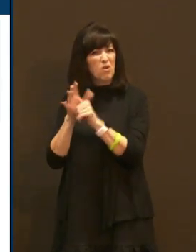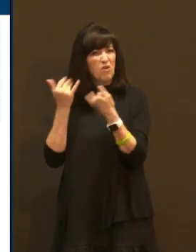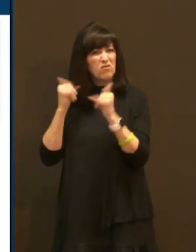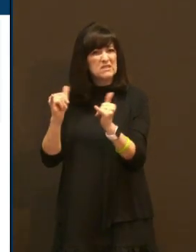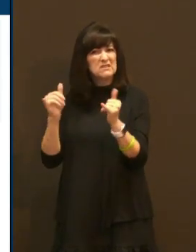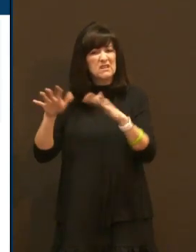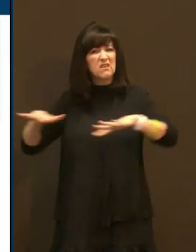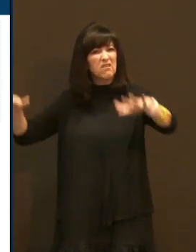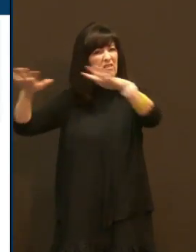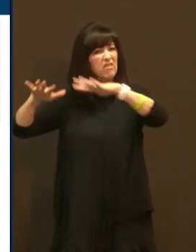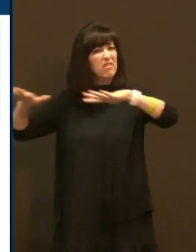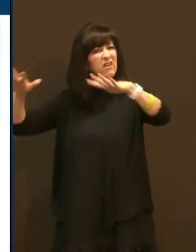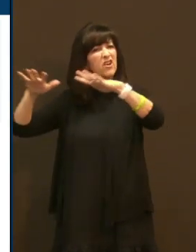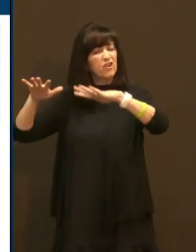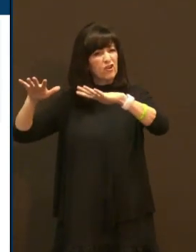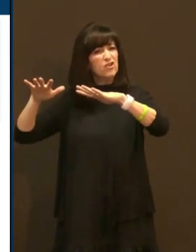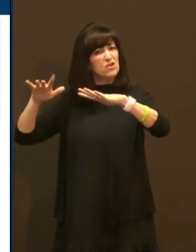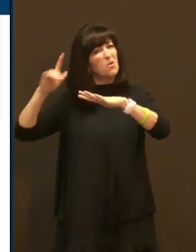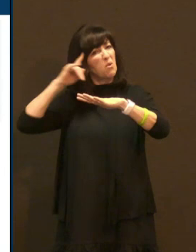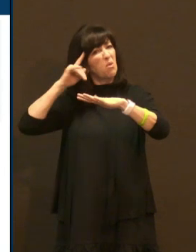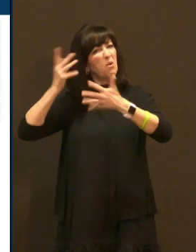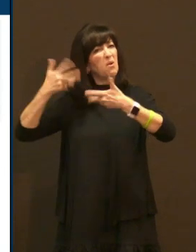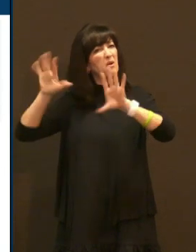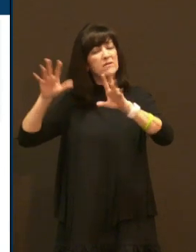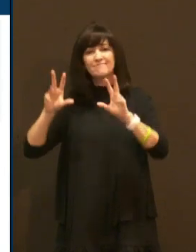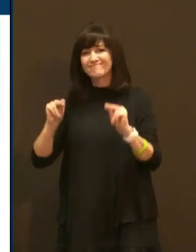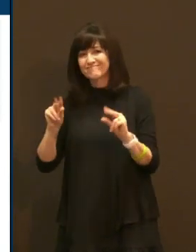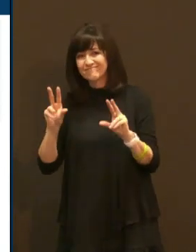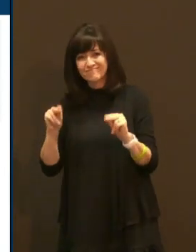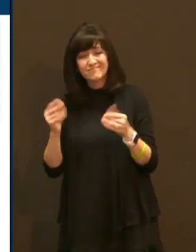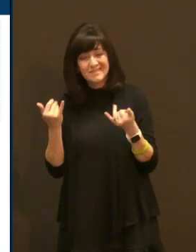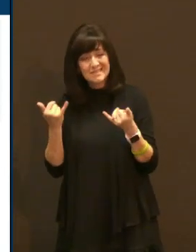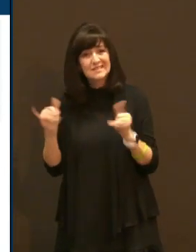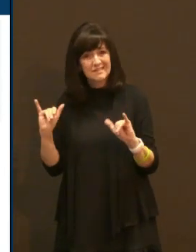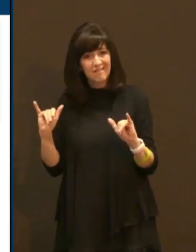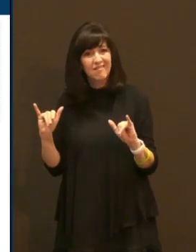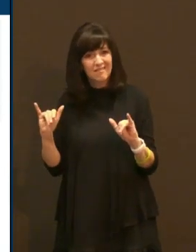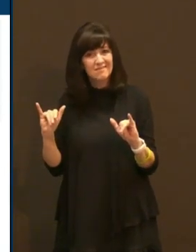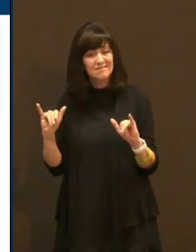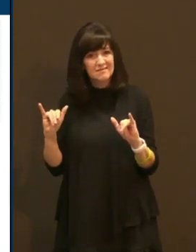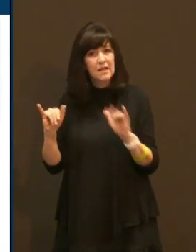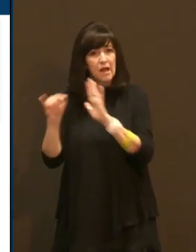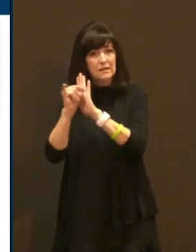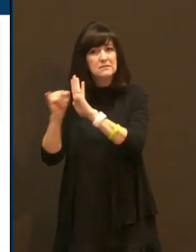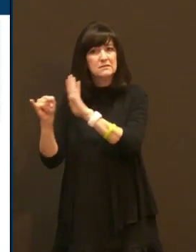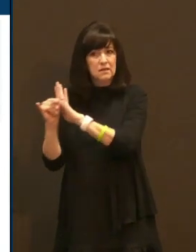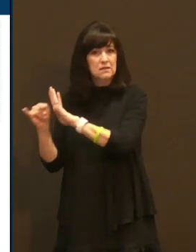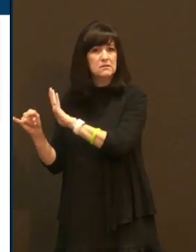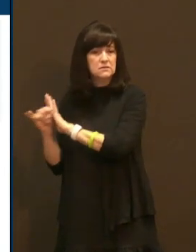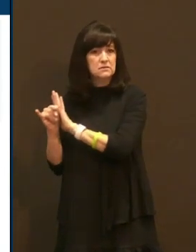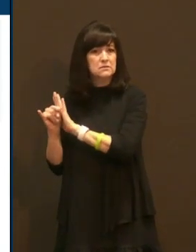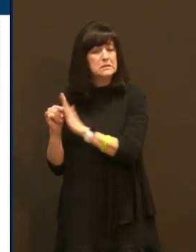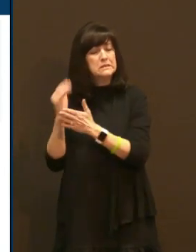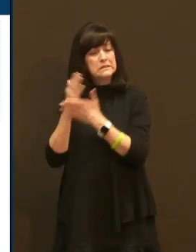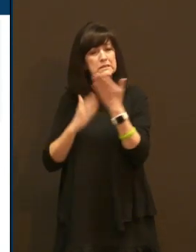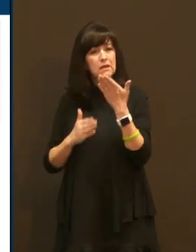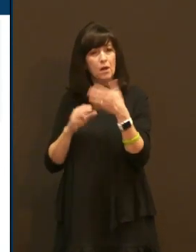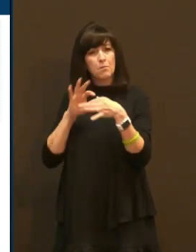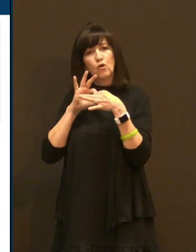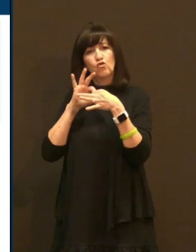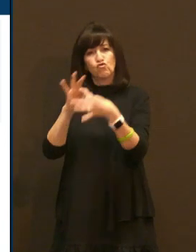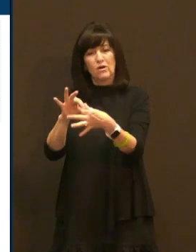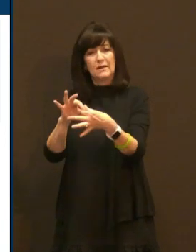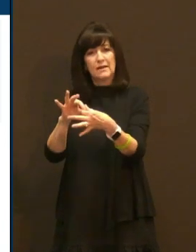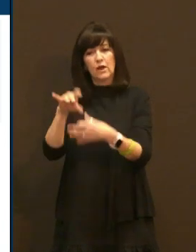forward. I happen to believe that it in part has to be the demographics of